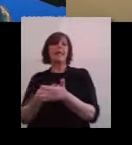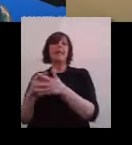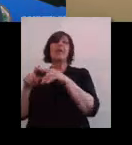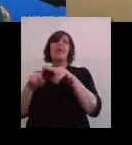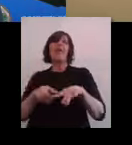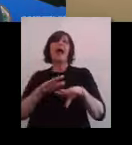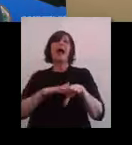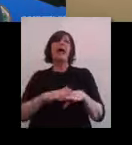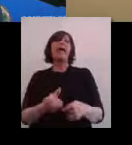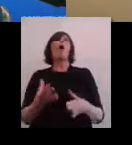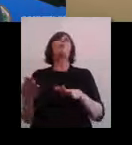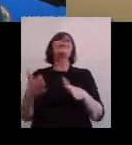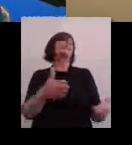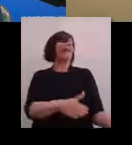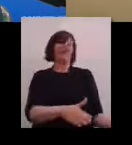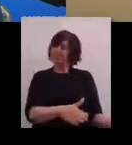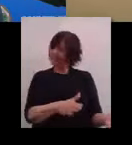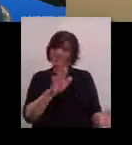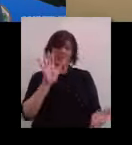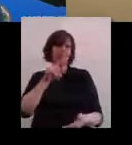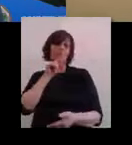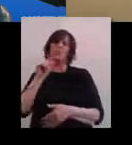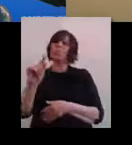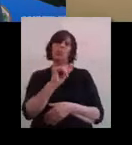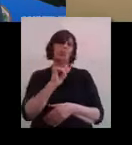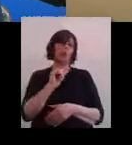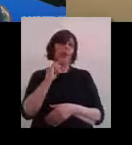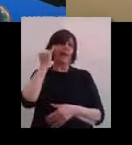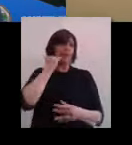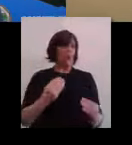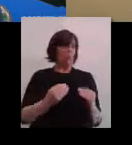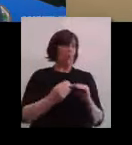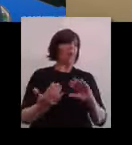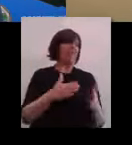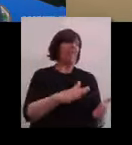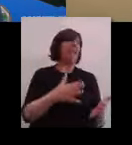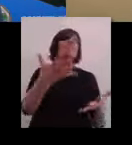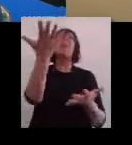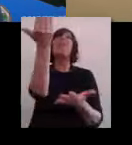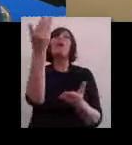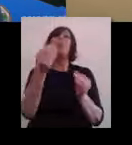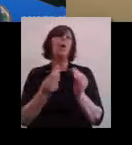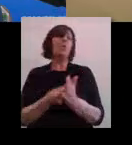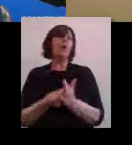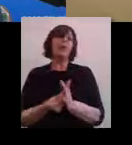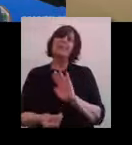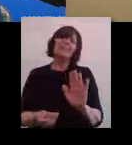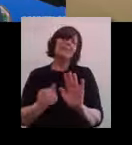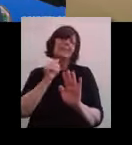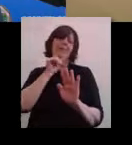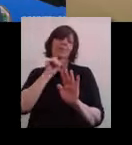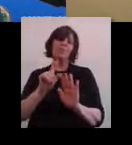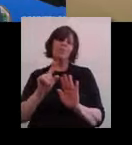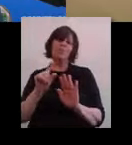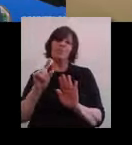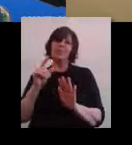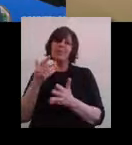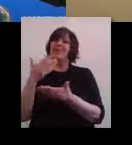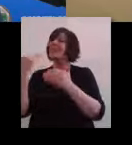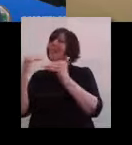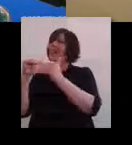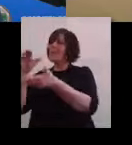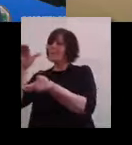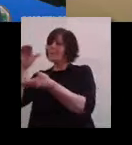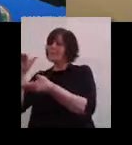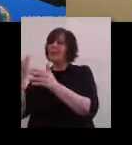we're increasing the number of deaths because we want to get more money. That's not the case. We are allocated a certain amount based on population, and as simple as